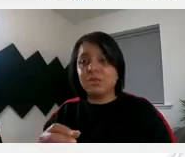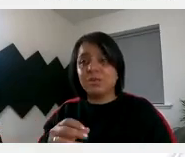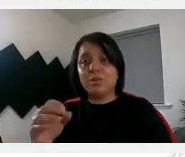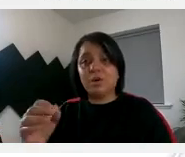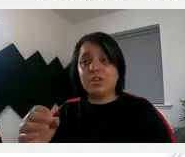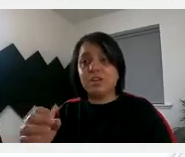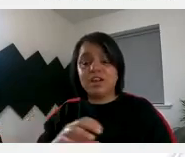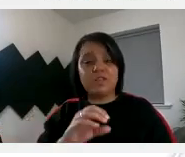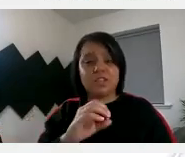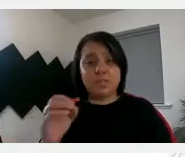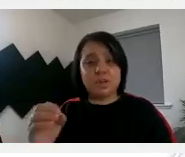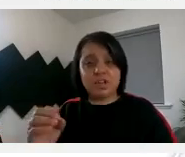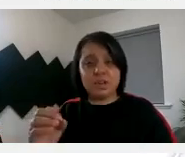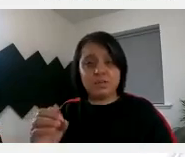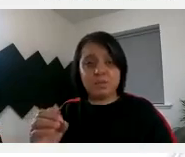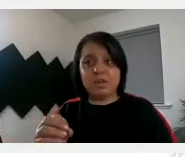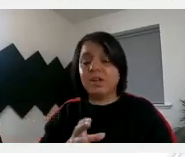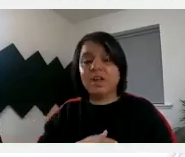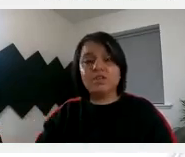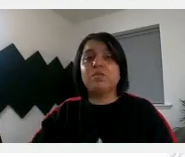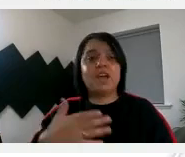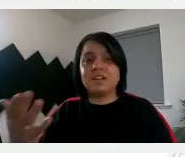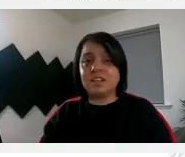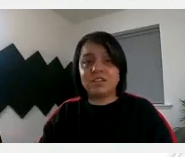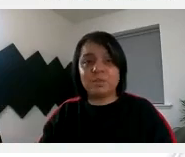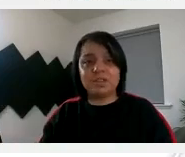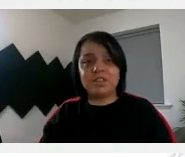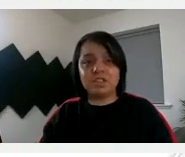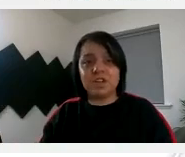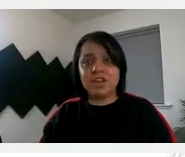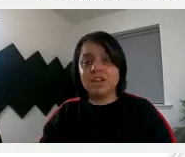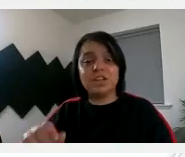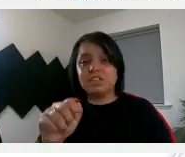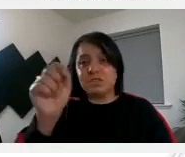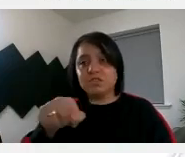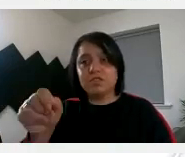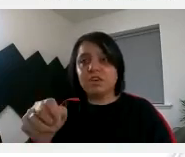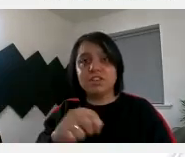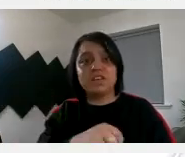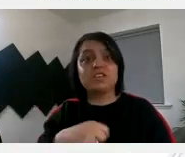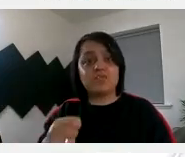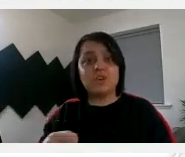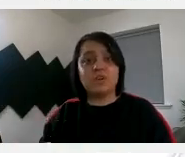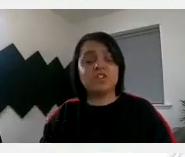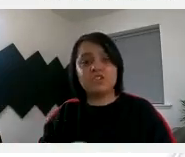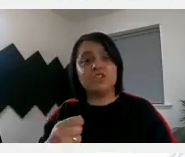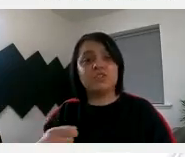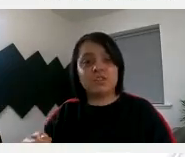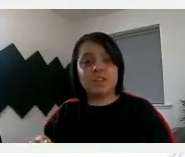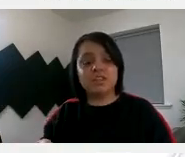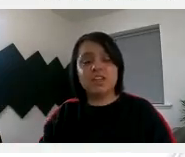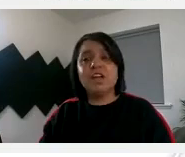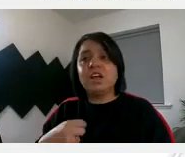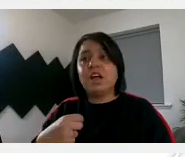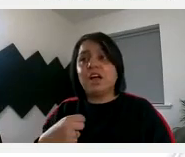So my wording, I never used to spell check it properly. When I handed it into my teacher, they used to circle it saying it's the wrong ones, you're using the wrong